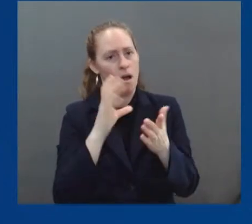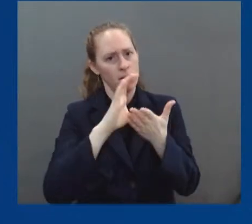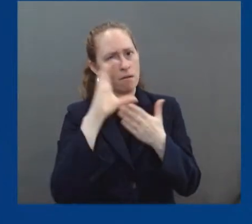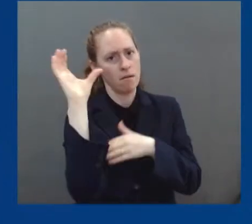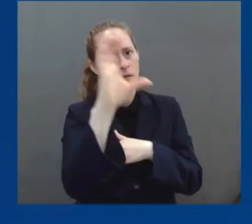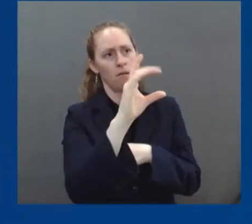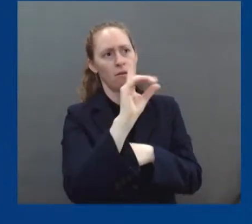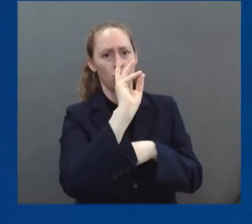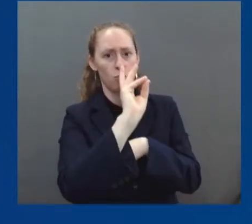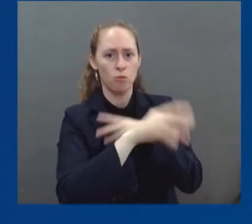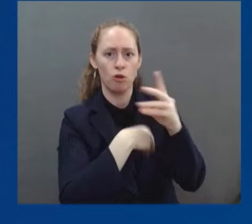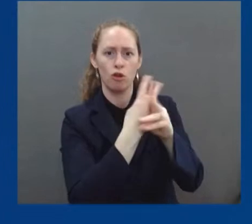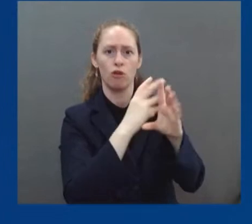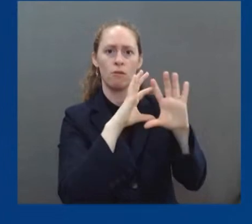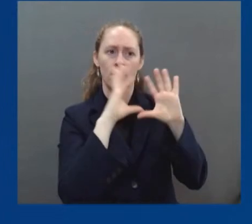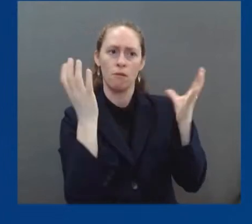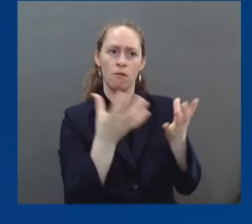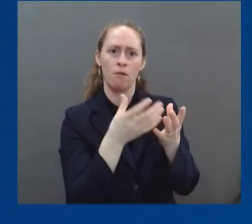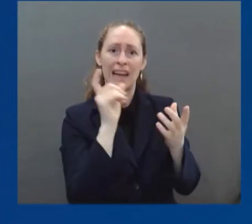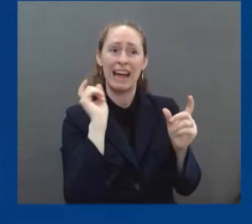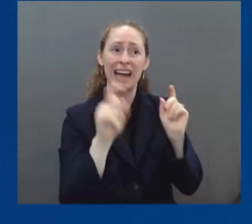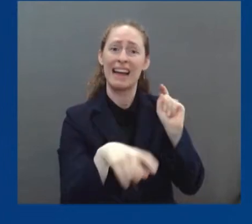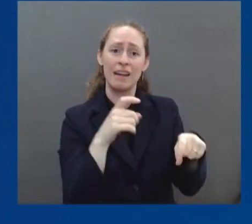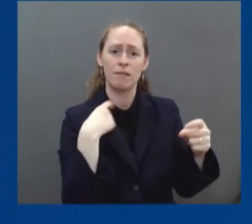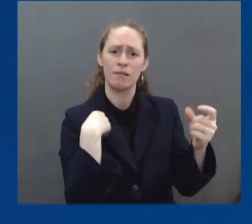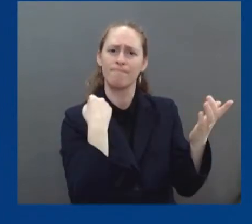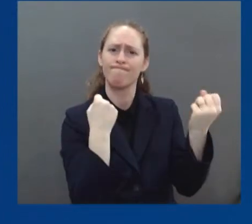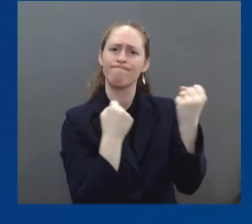into vaccinations around the world.